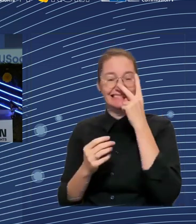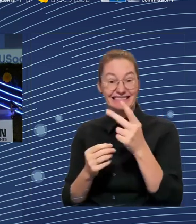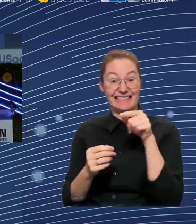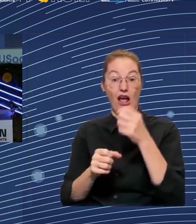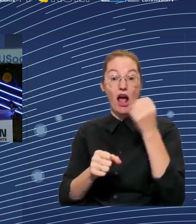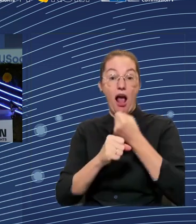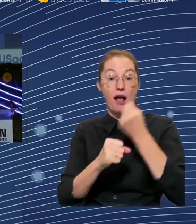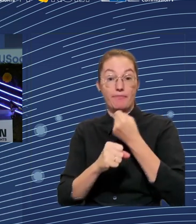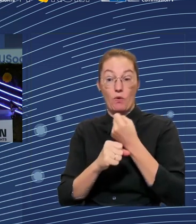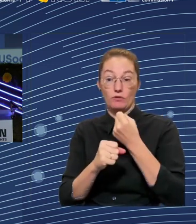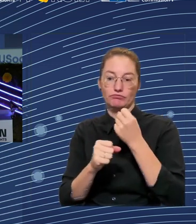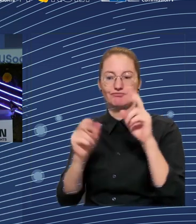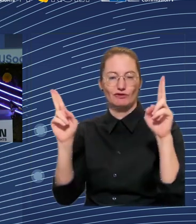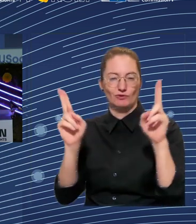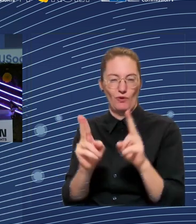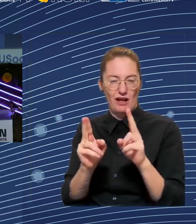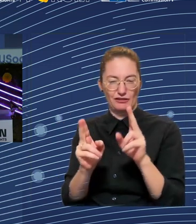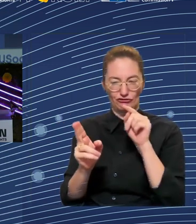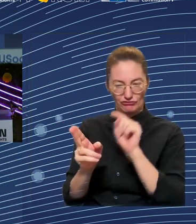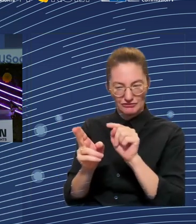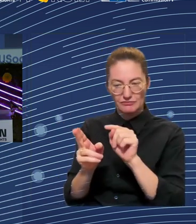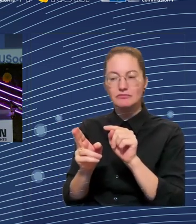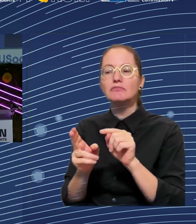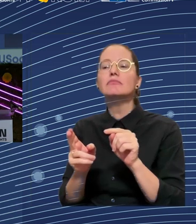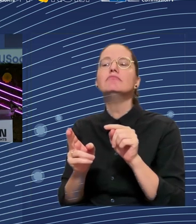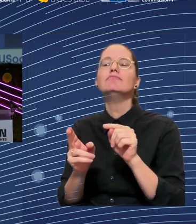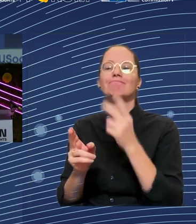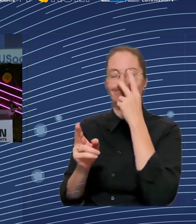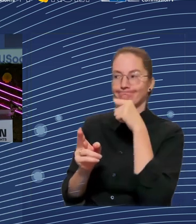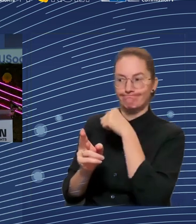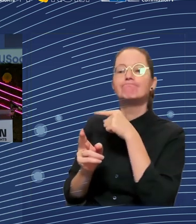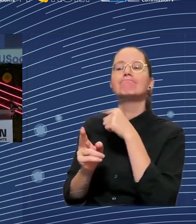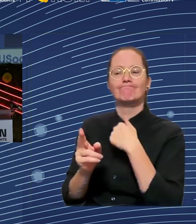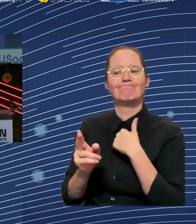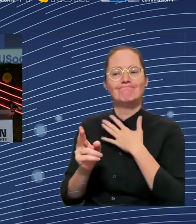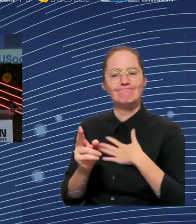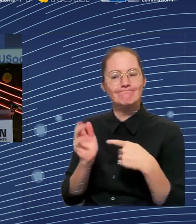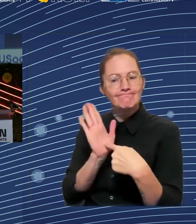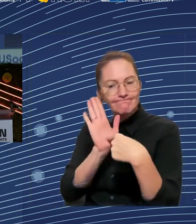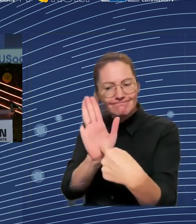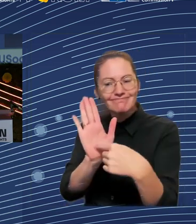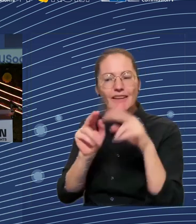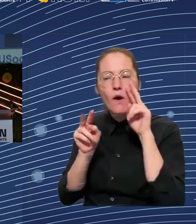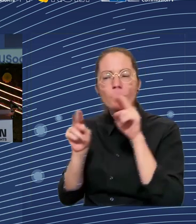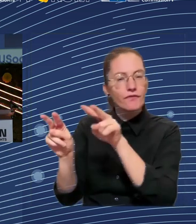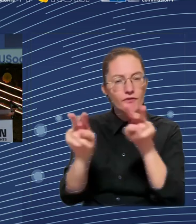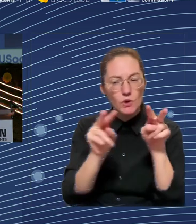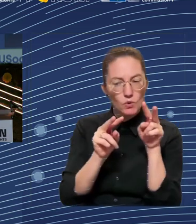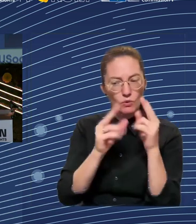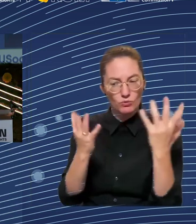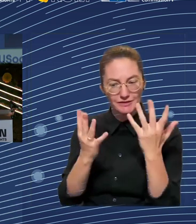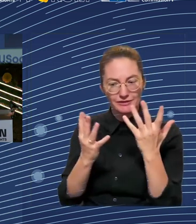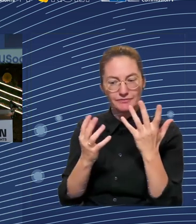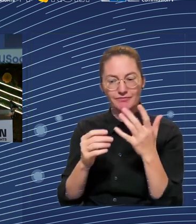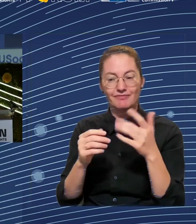in labor market participation decreased over time. It decreased particularly between 2004 and 2012, remained roughly